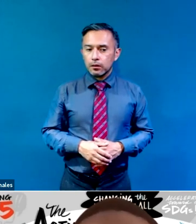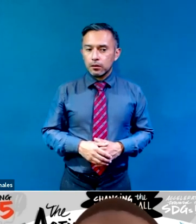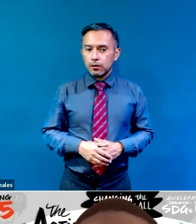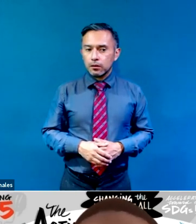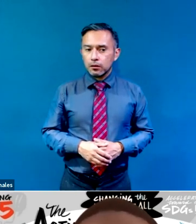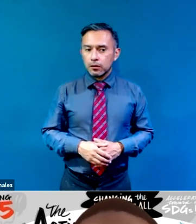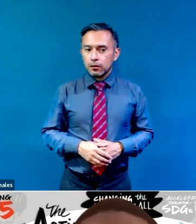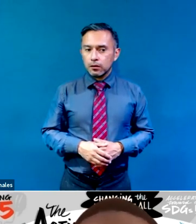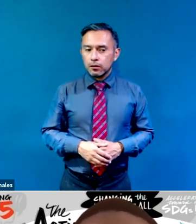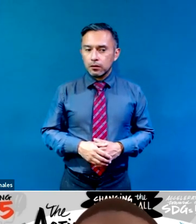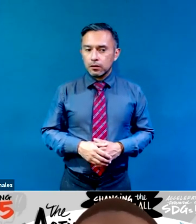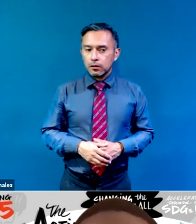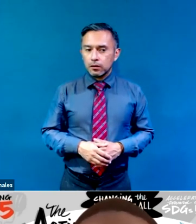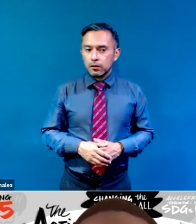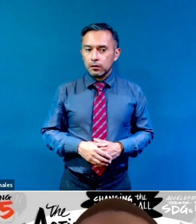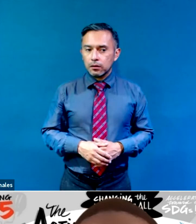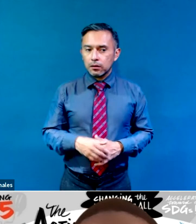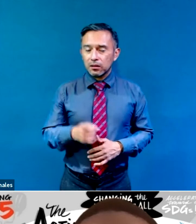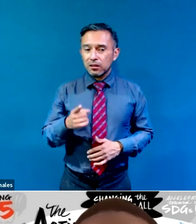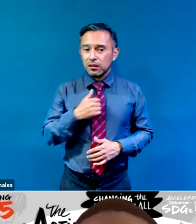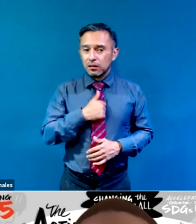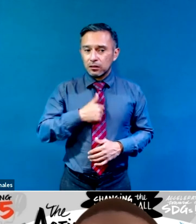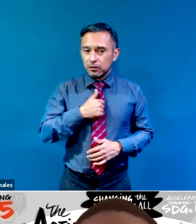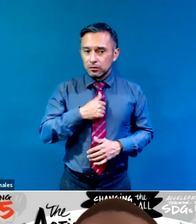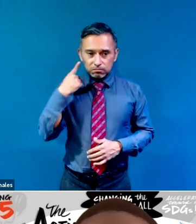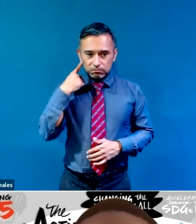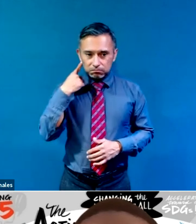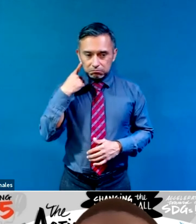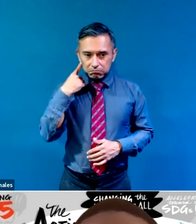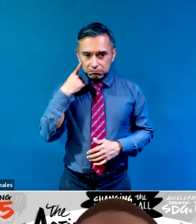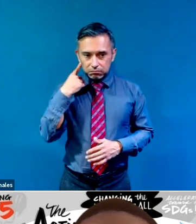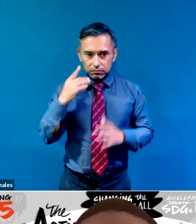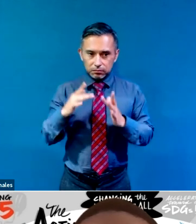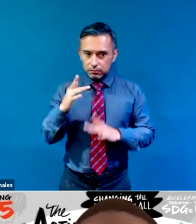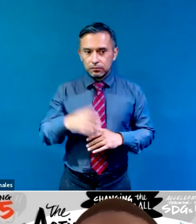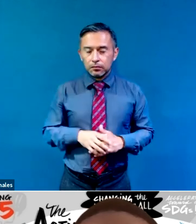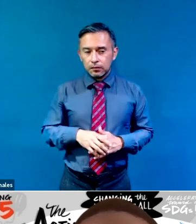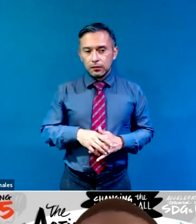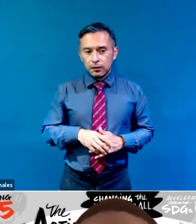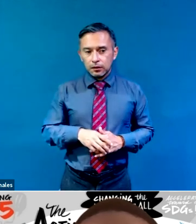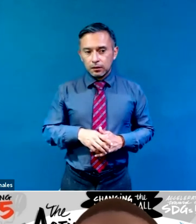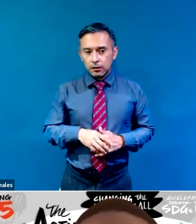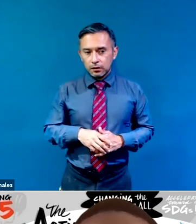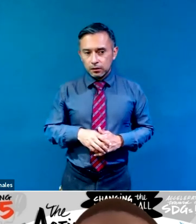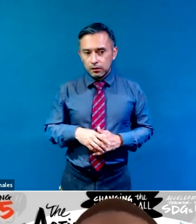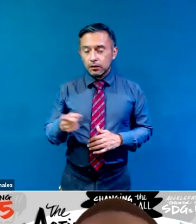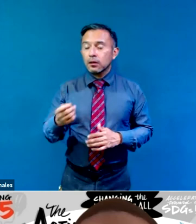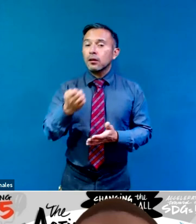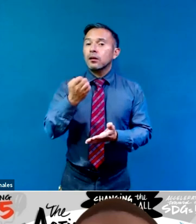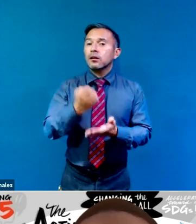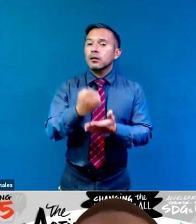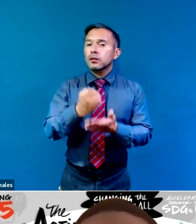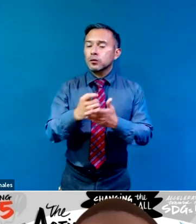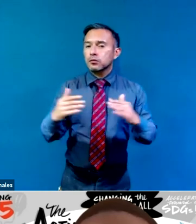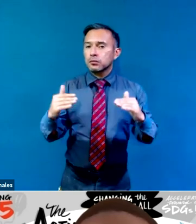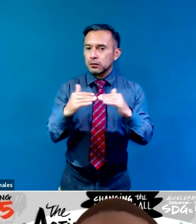Rights Action Coalition is indeed bold and ambitious. It seeks to ensure that economic justice and rights